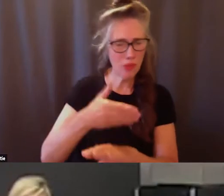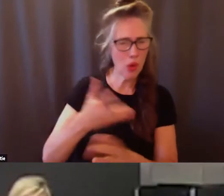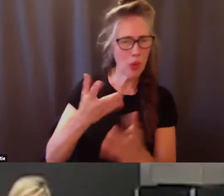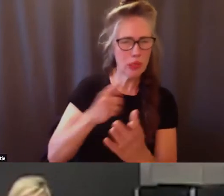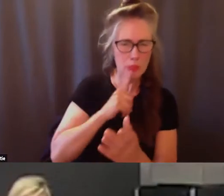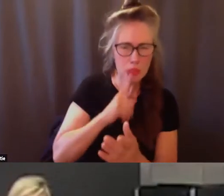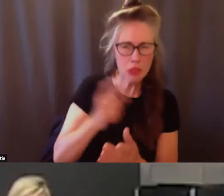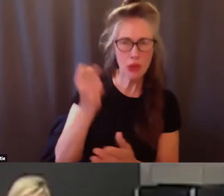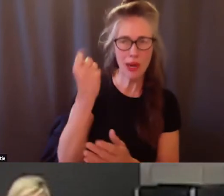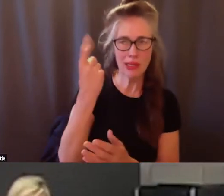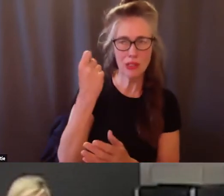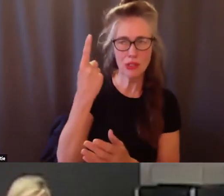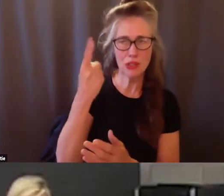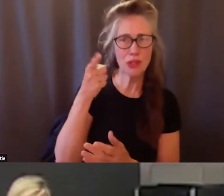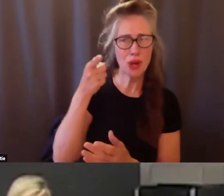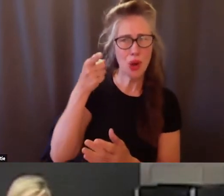was